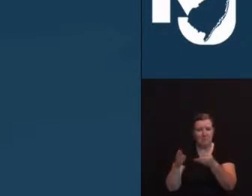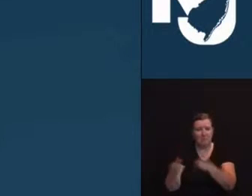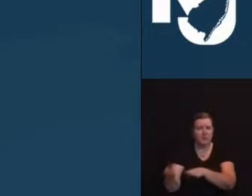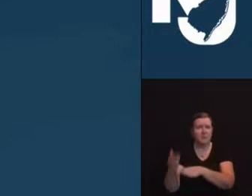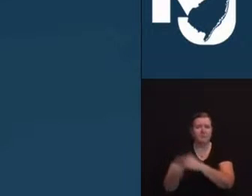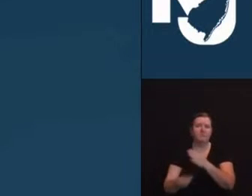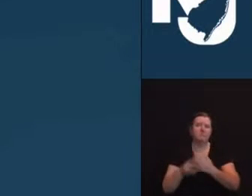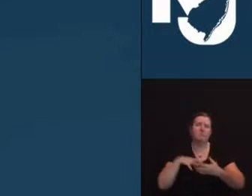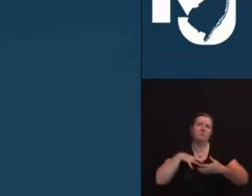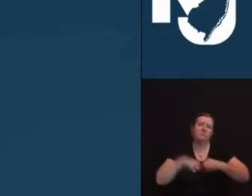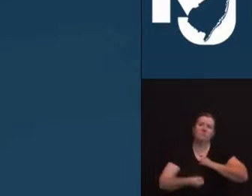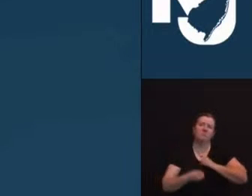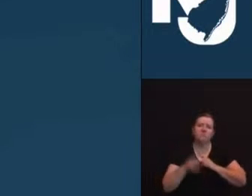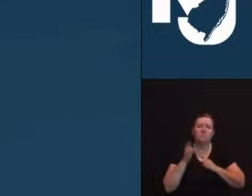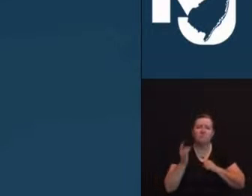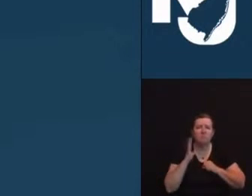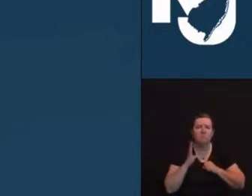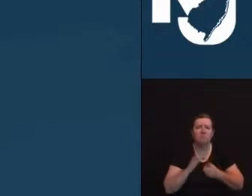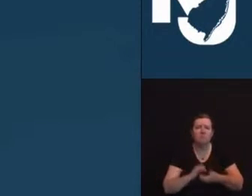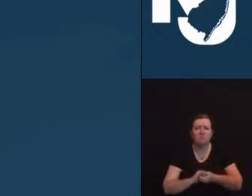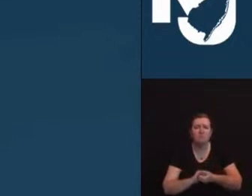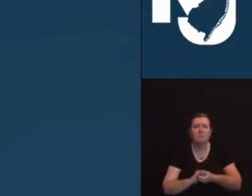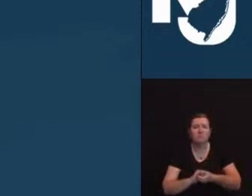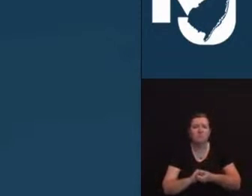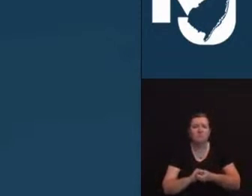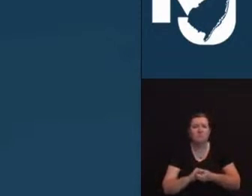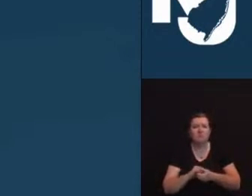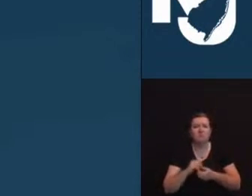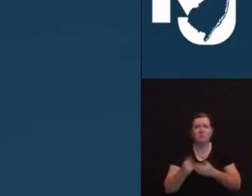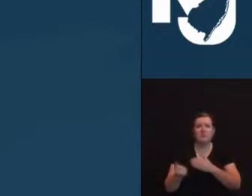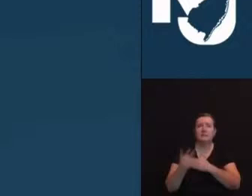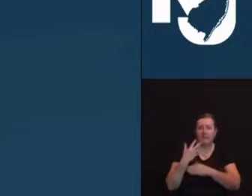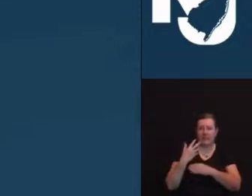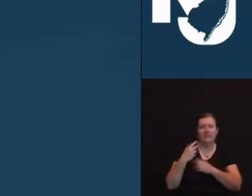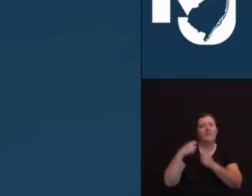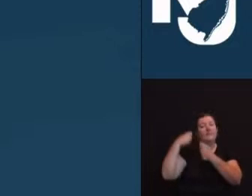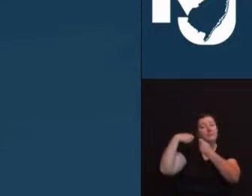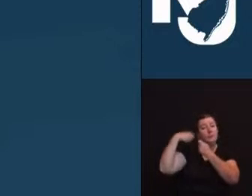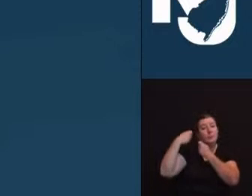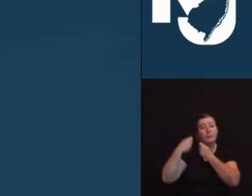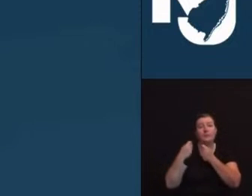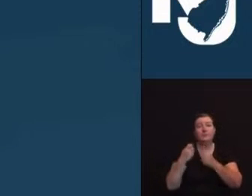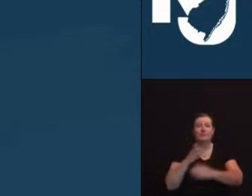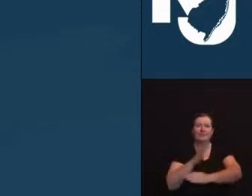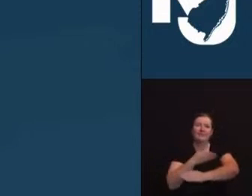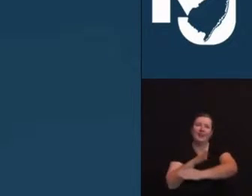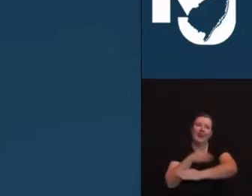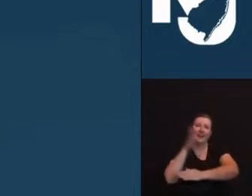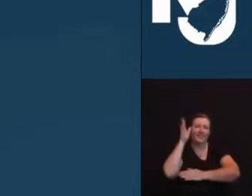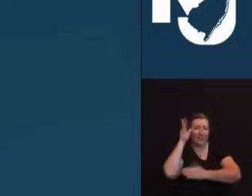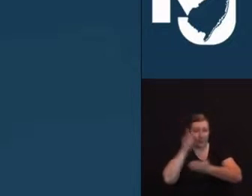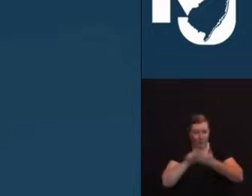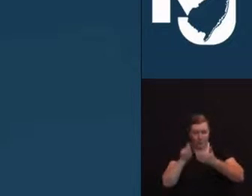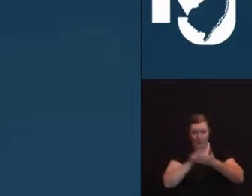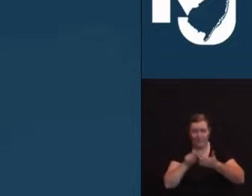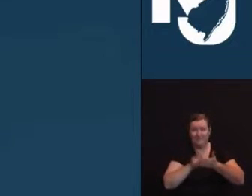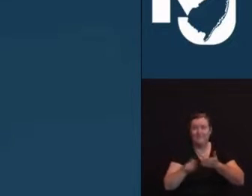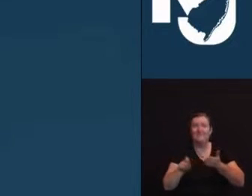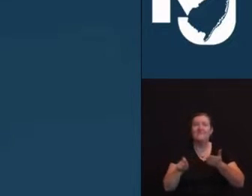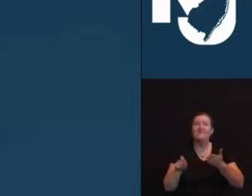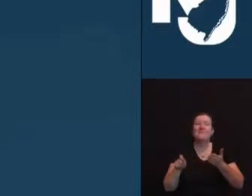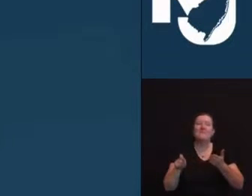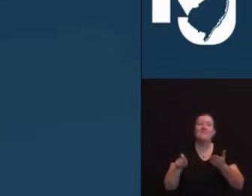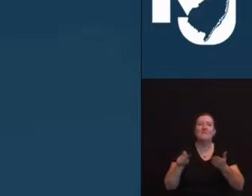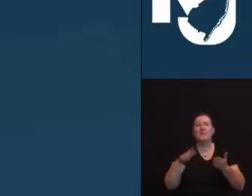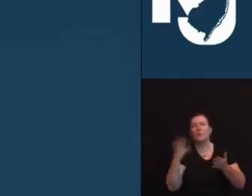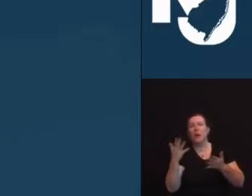along a video that his dad, Jude, wrote, and it was sung by someone else. It might have it sounded like Jackson Browne, I'm not sure it was, but it